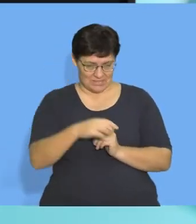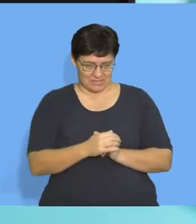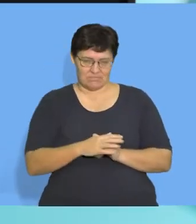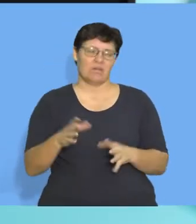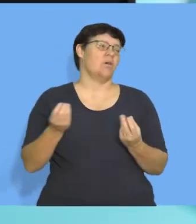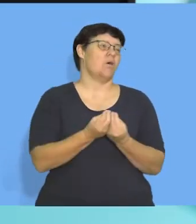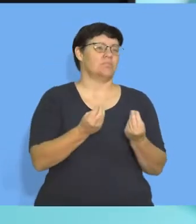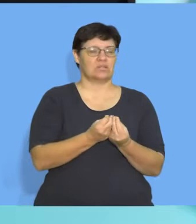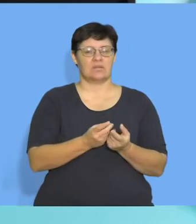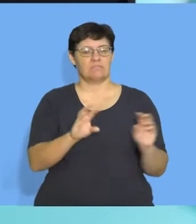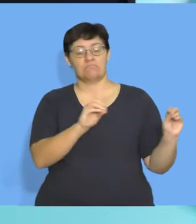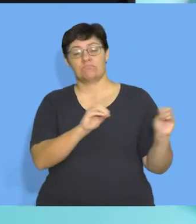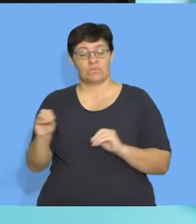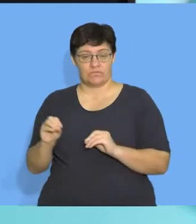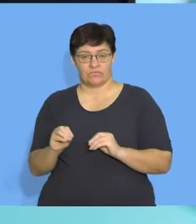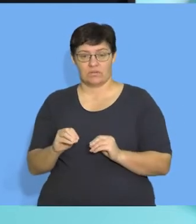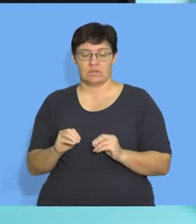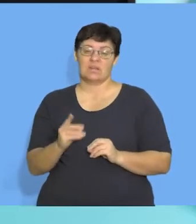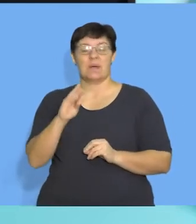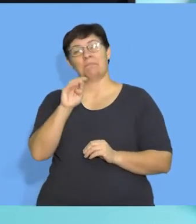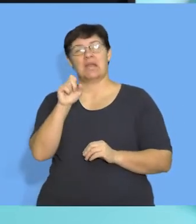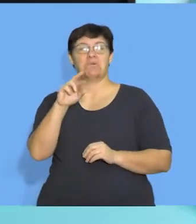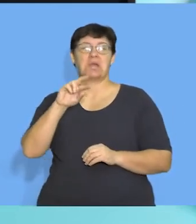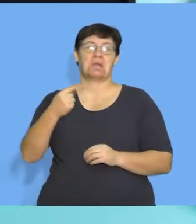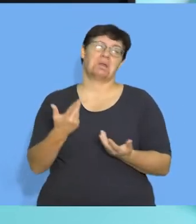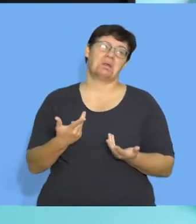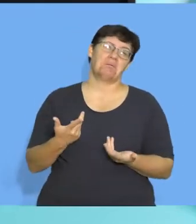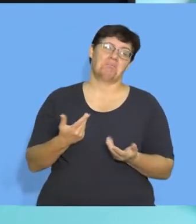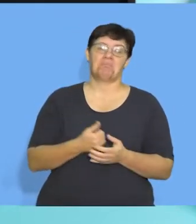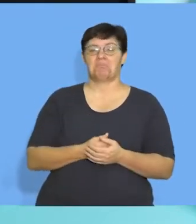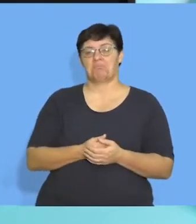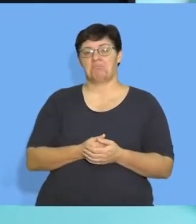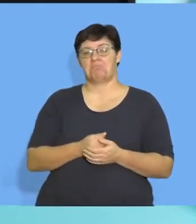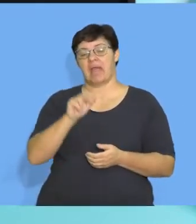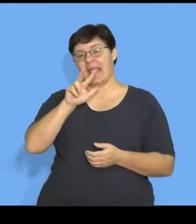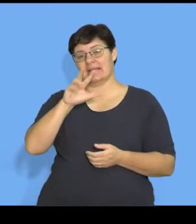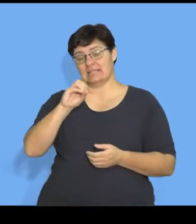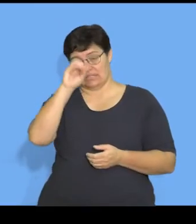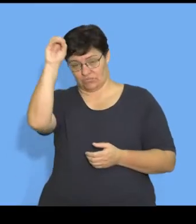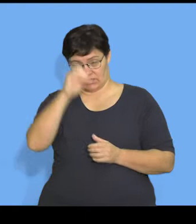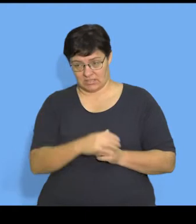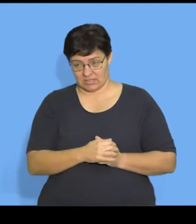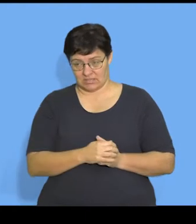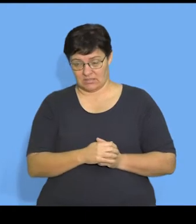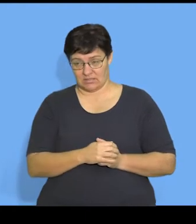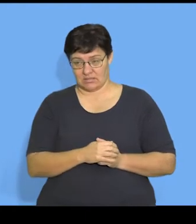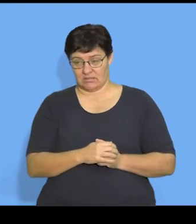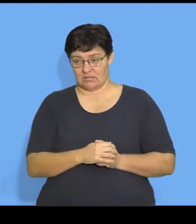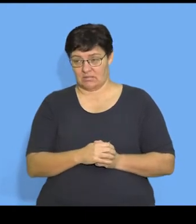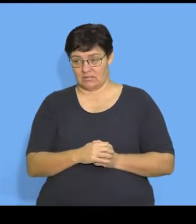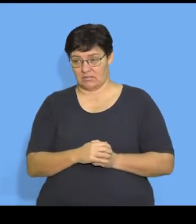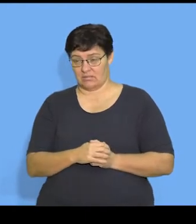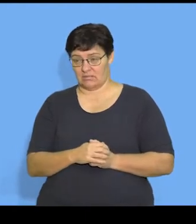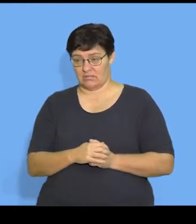was moving at a bearing of 80 degrees, okay? So I'm going to do